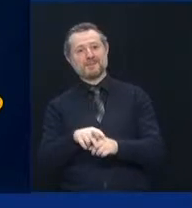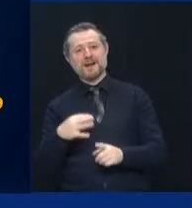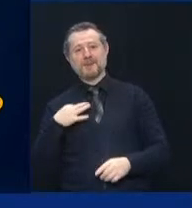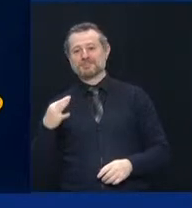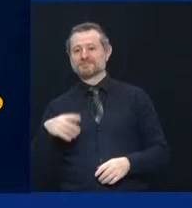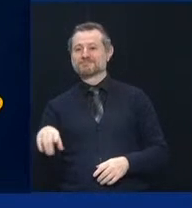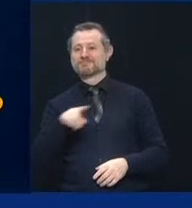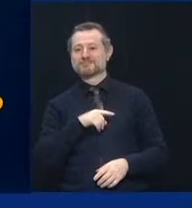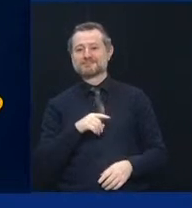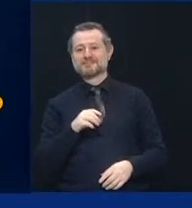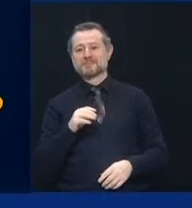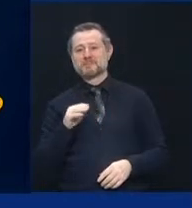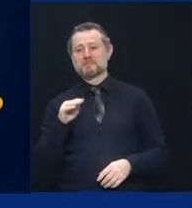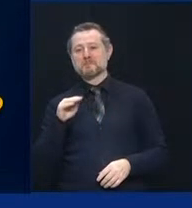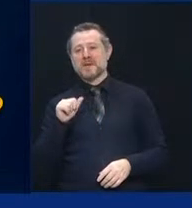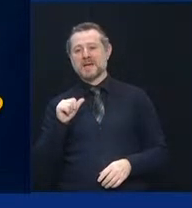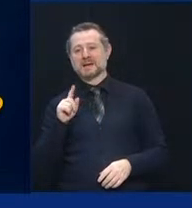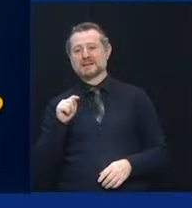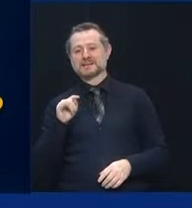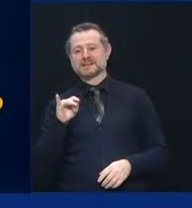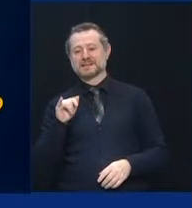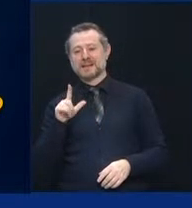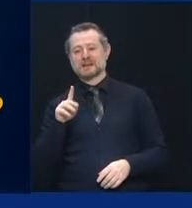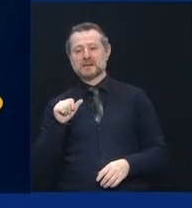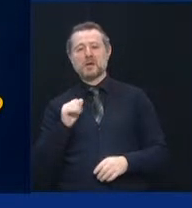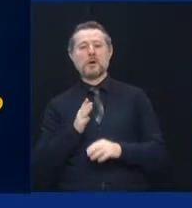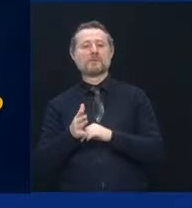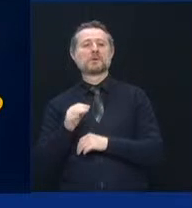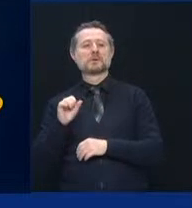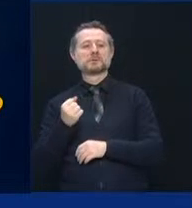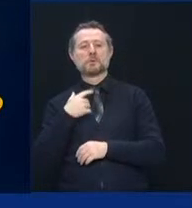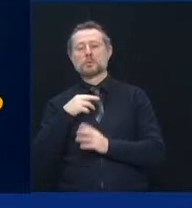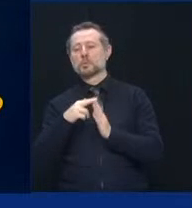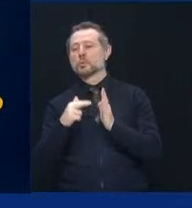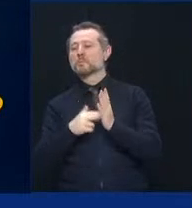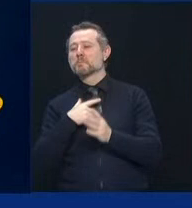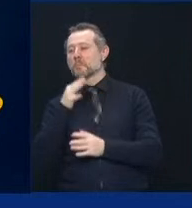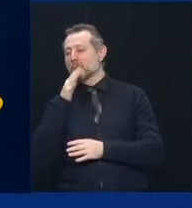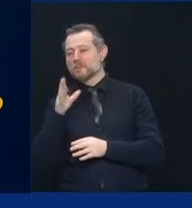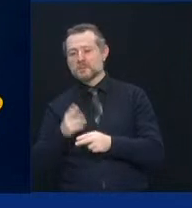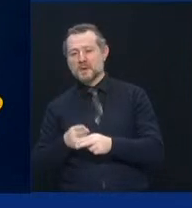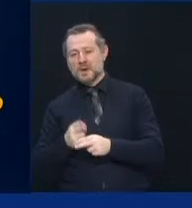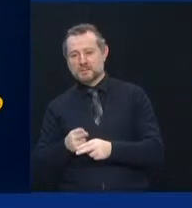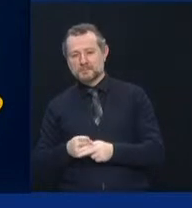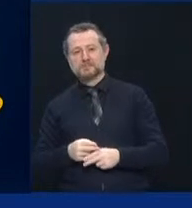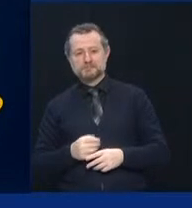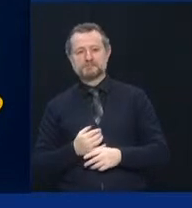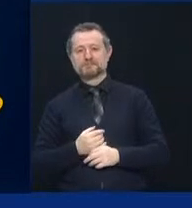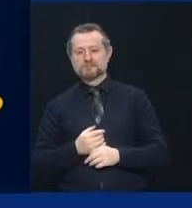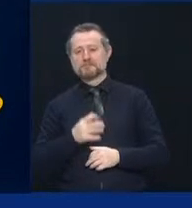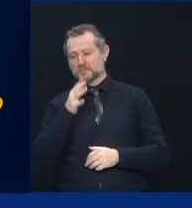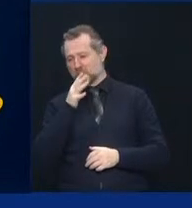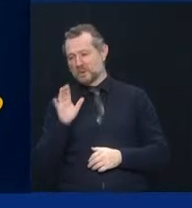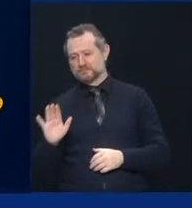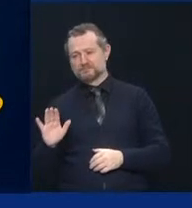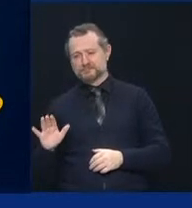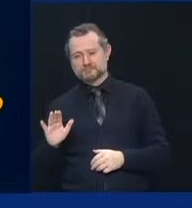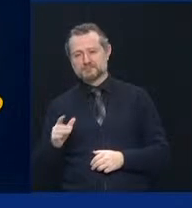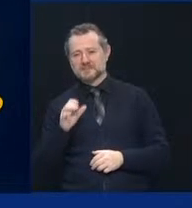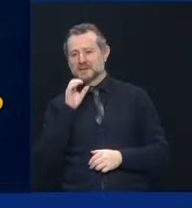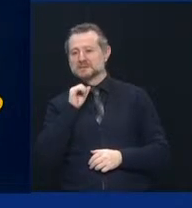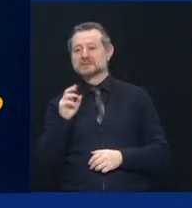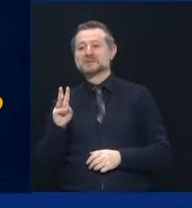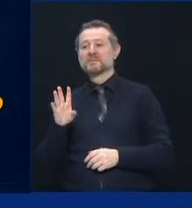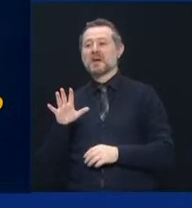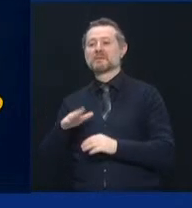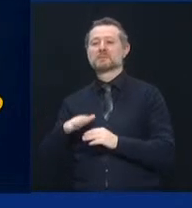Matilda is my mother, who is 65 plus. She doesn't like that I say that she's 65